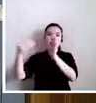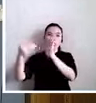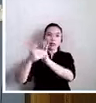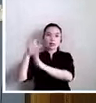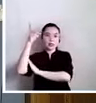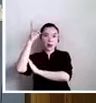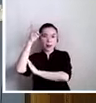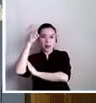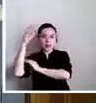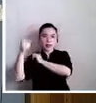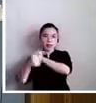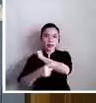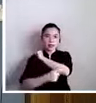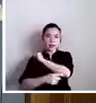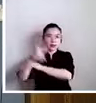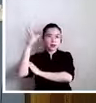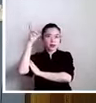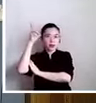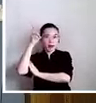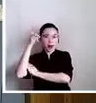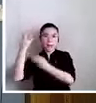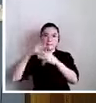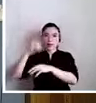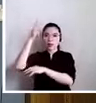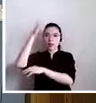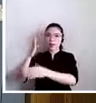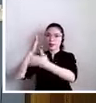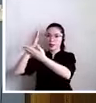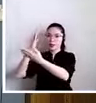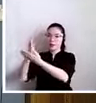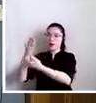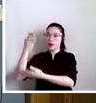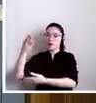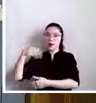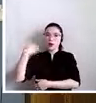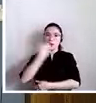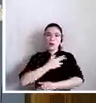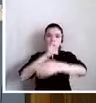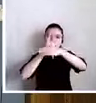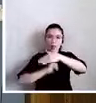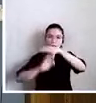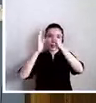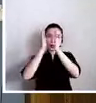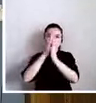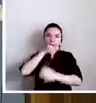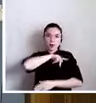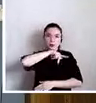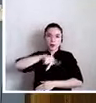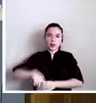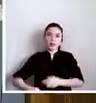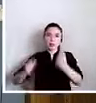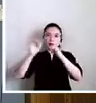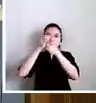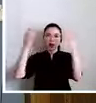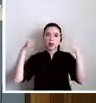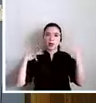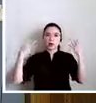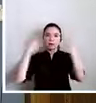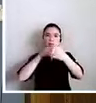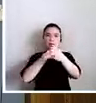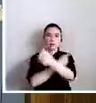snares of the devil. May God rebuke him, we humbly pray. O Prince of the heavenly hosts, by the power of